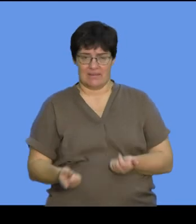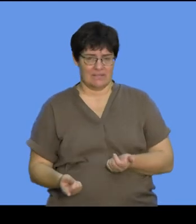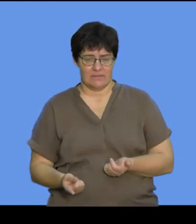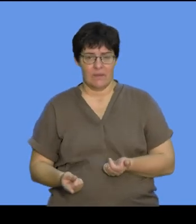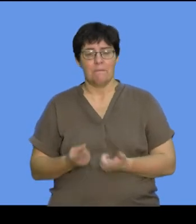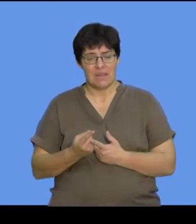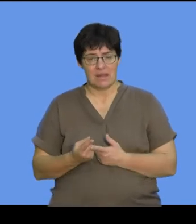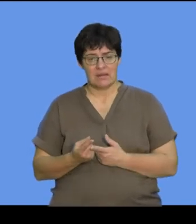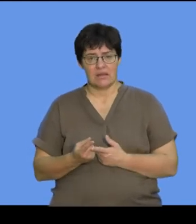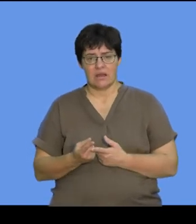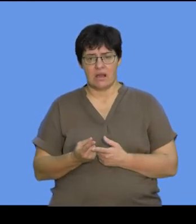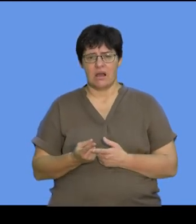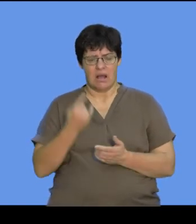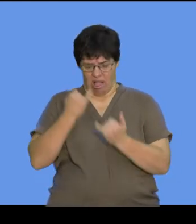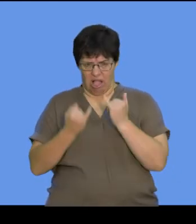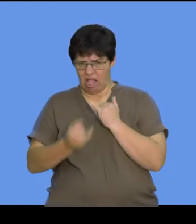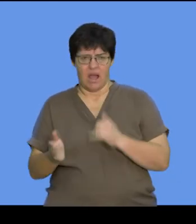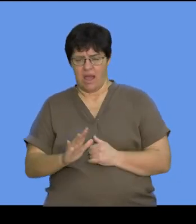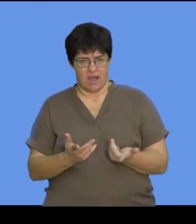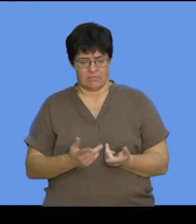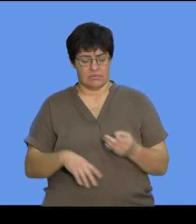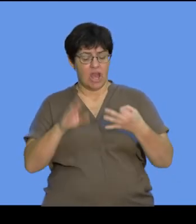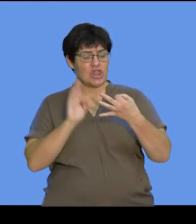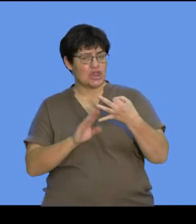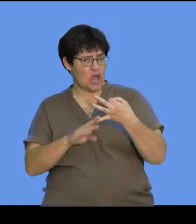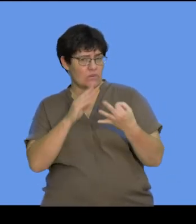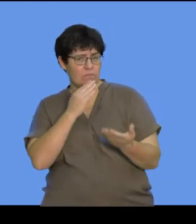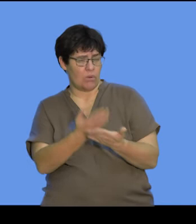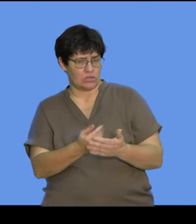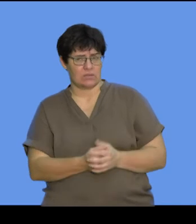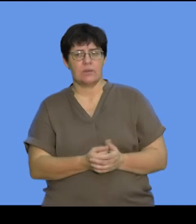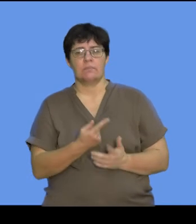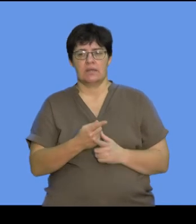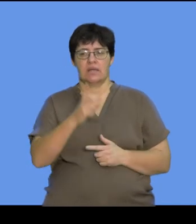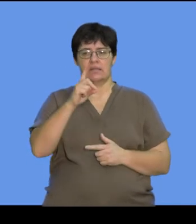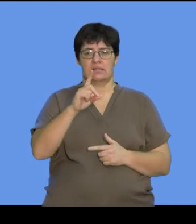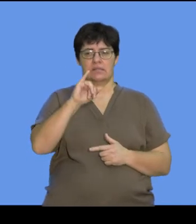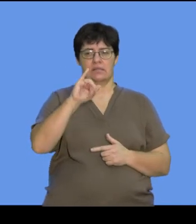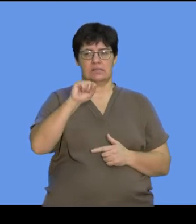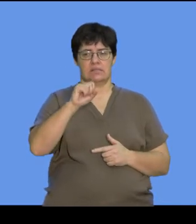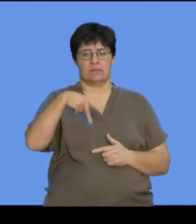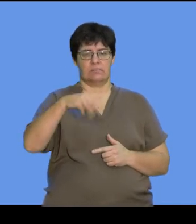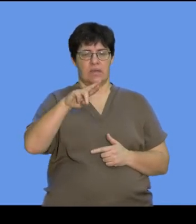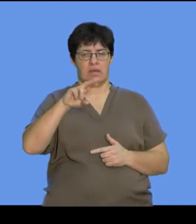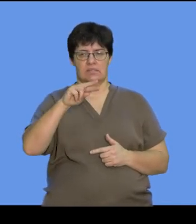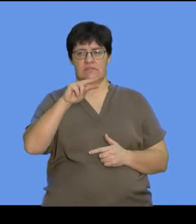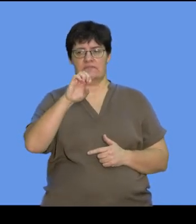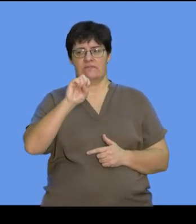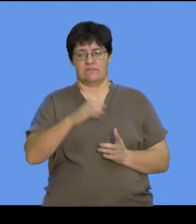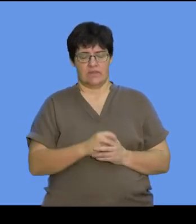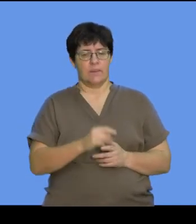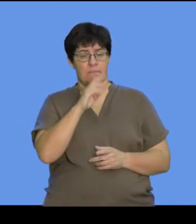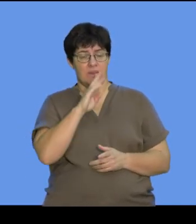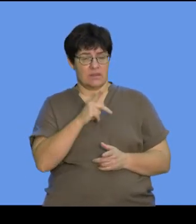lots of mutations. A third model was also proposed, which was called the dispersive model. And this model talks about